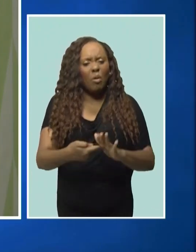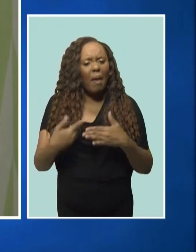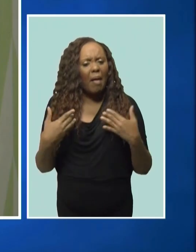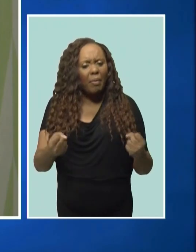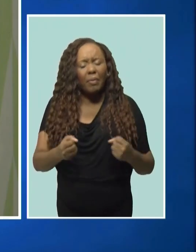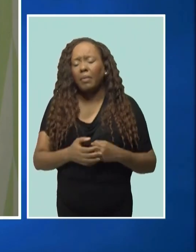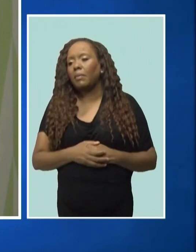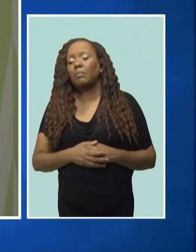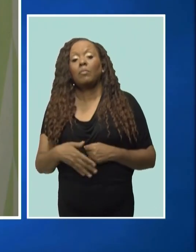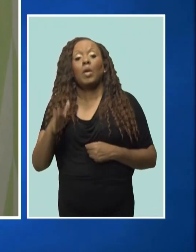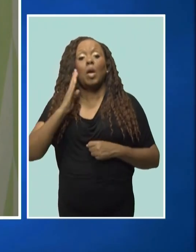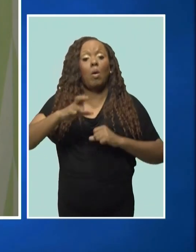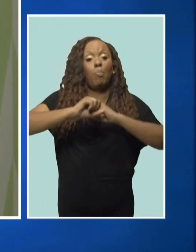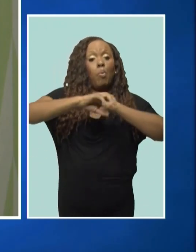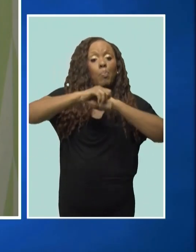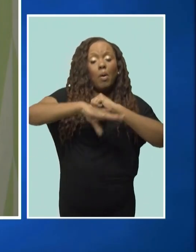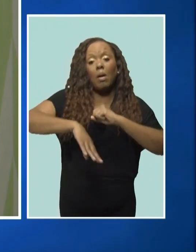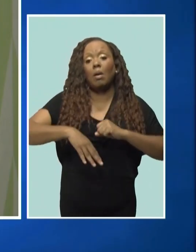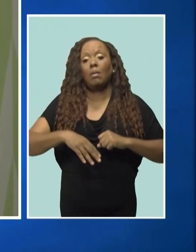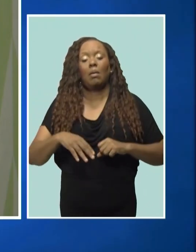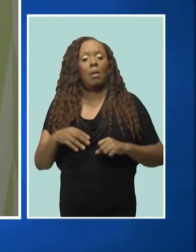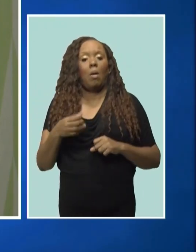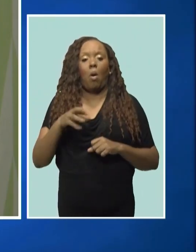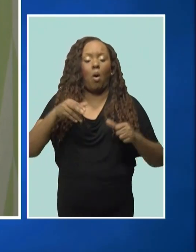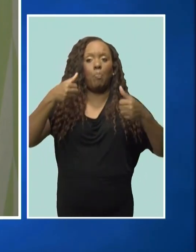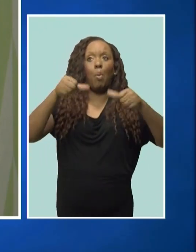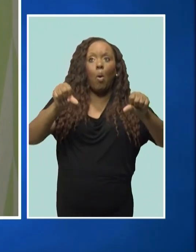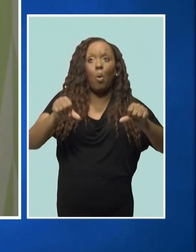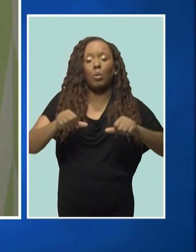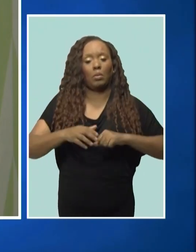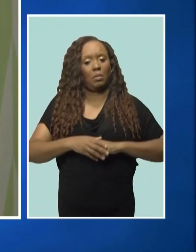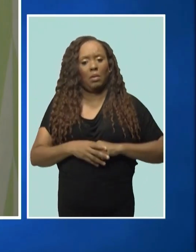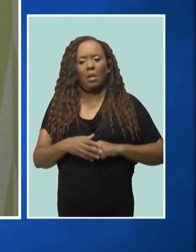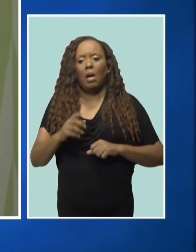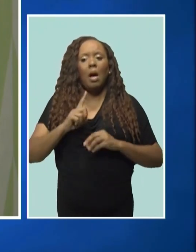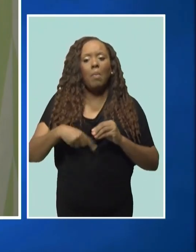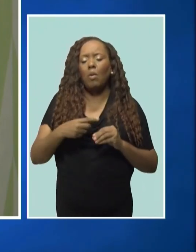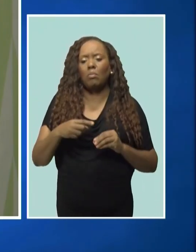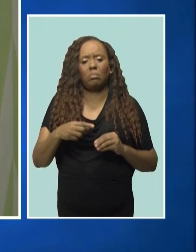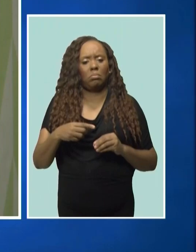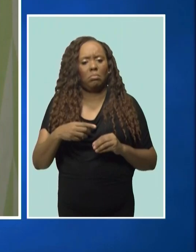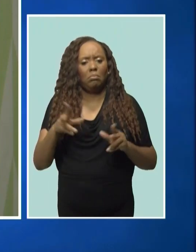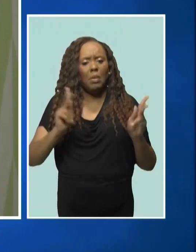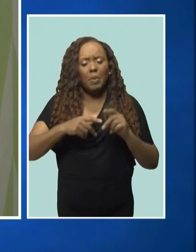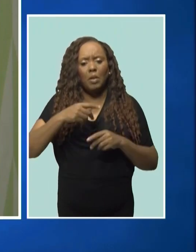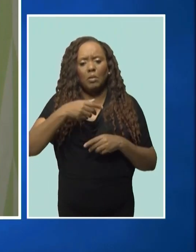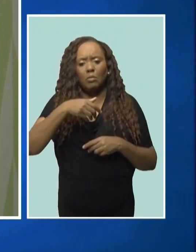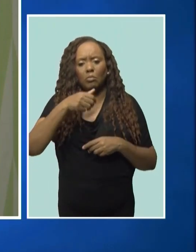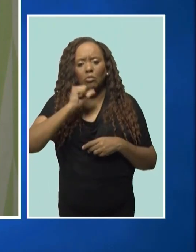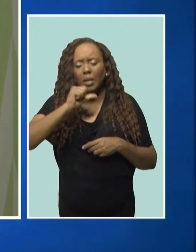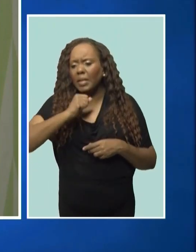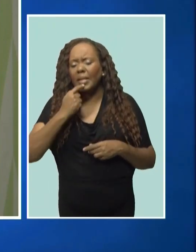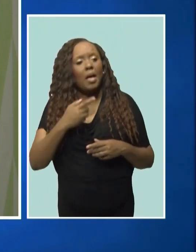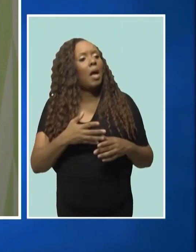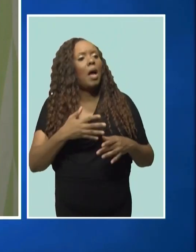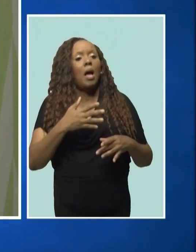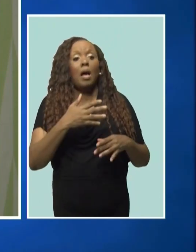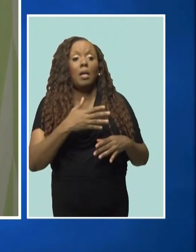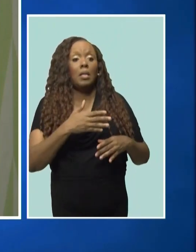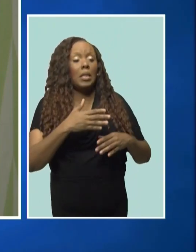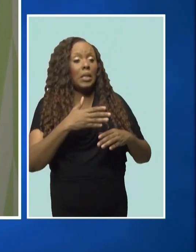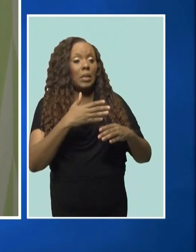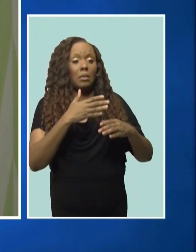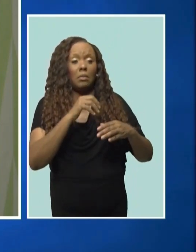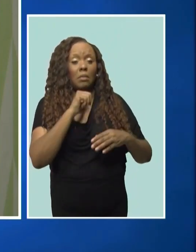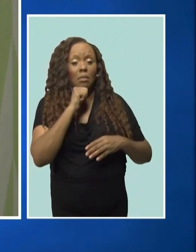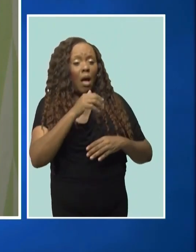to reduce the amount of alcohol they're consuming? Will we have bars which have water, making it available easily